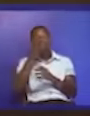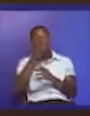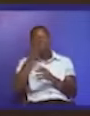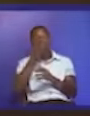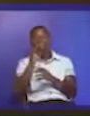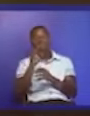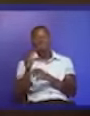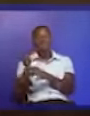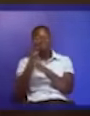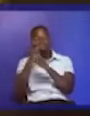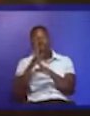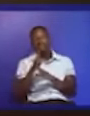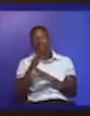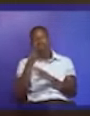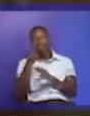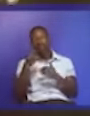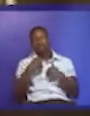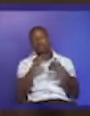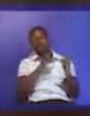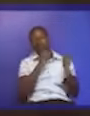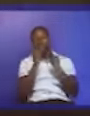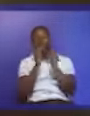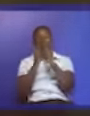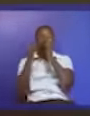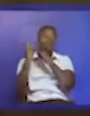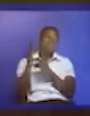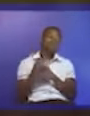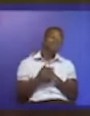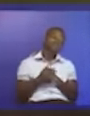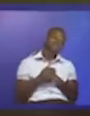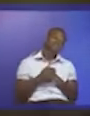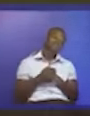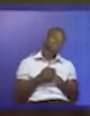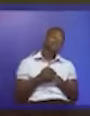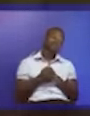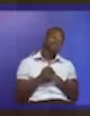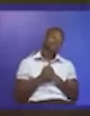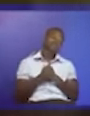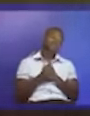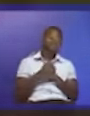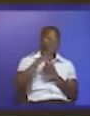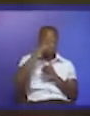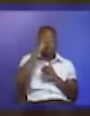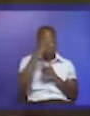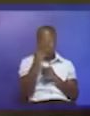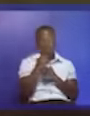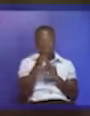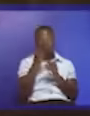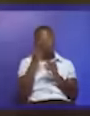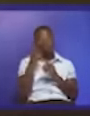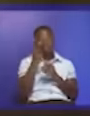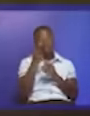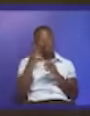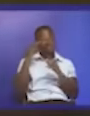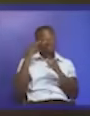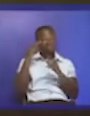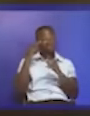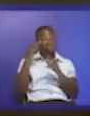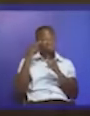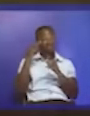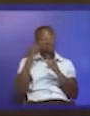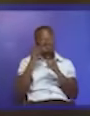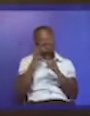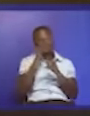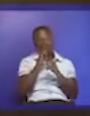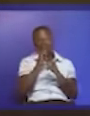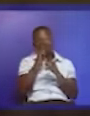of one who has had power with God. Men who understand the mysteries of the altar.